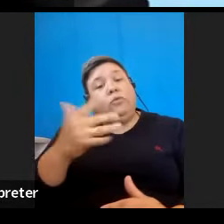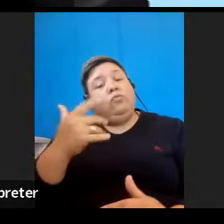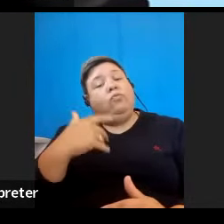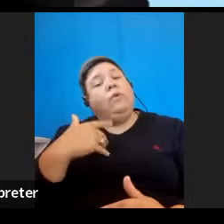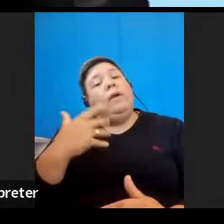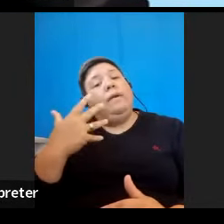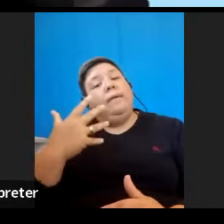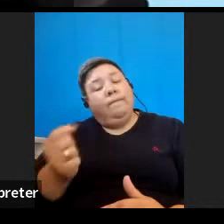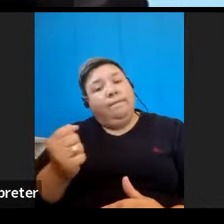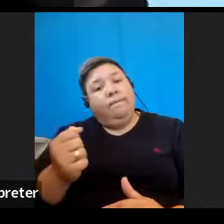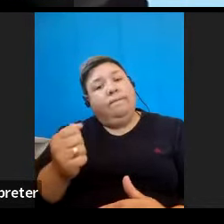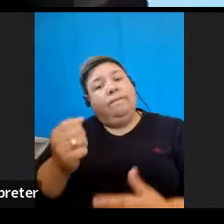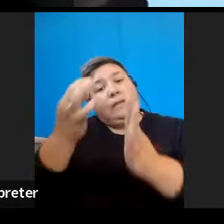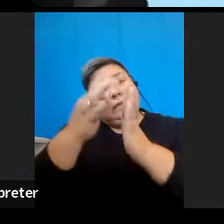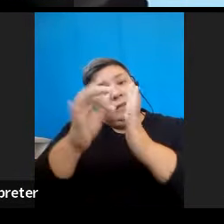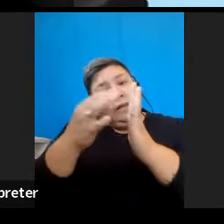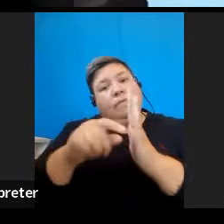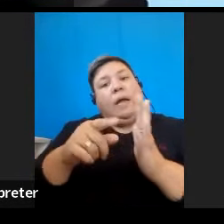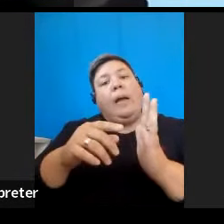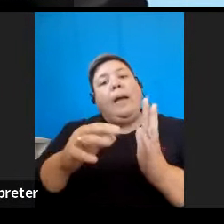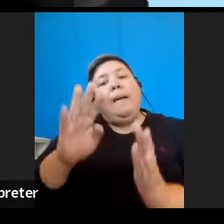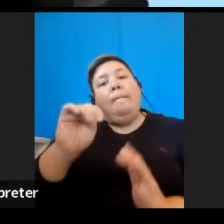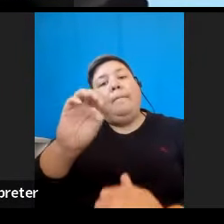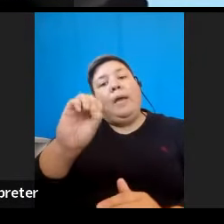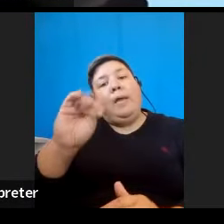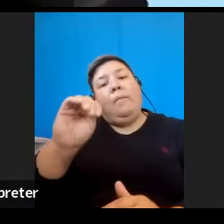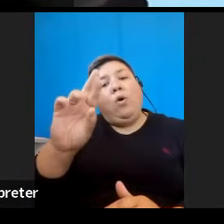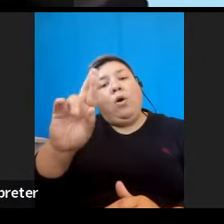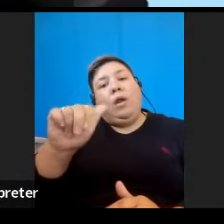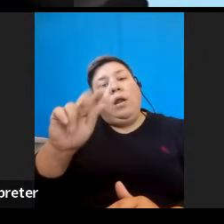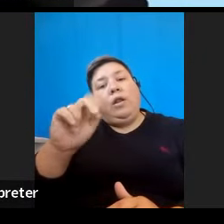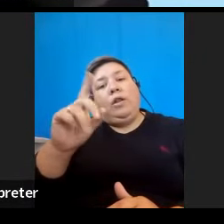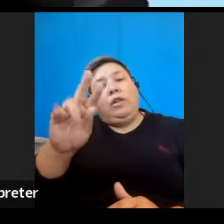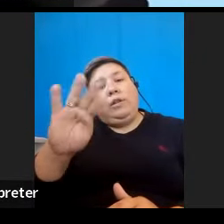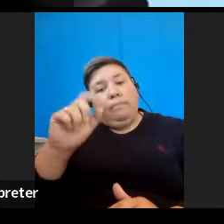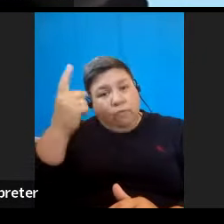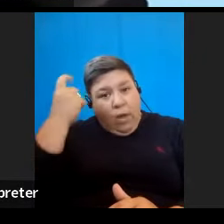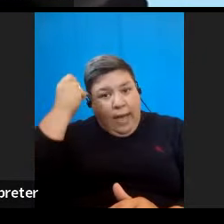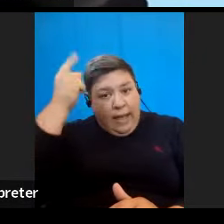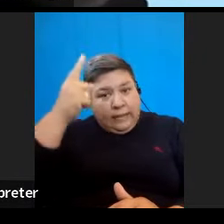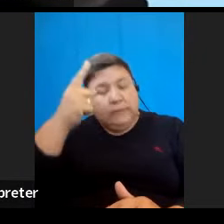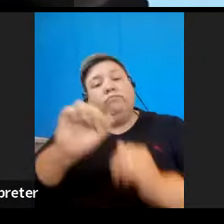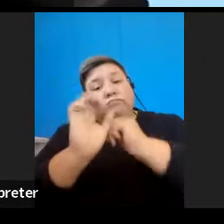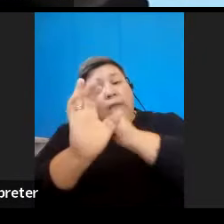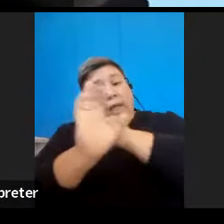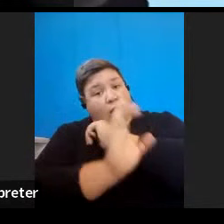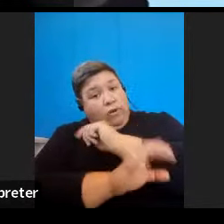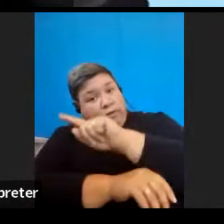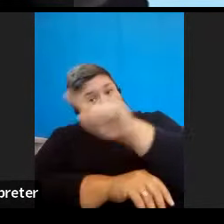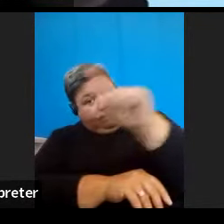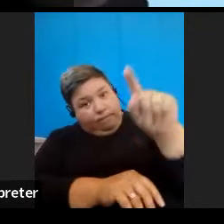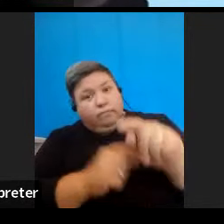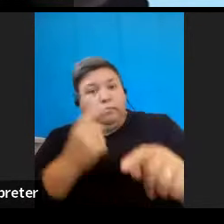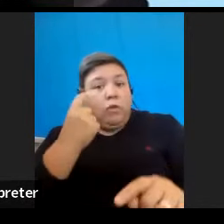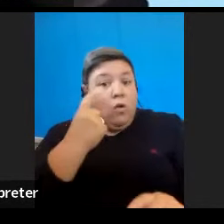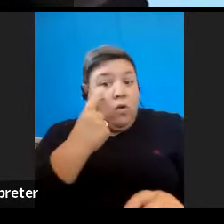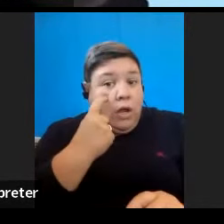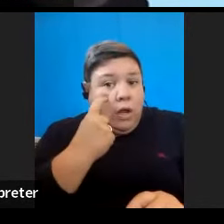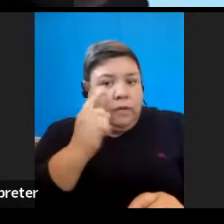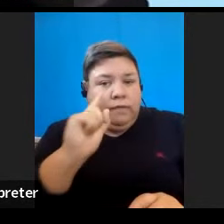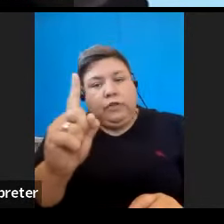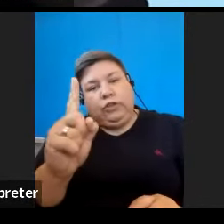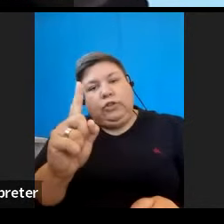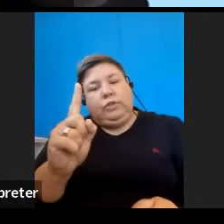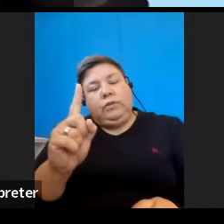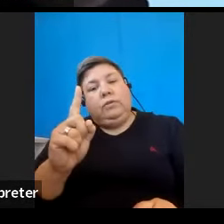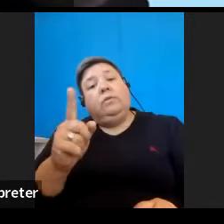that memorandum of understanding in order for the accredited clients to be recognized. And that recognition